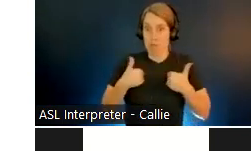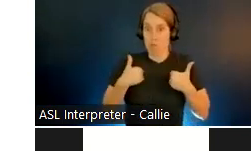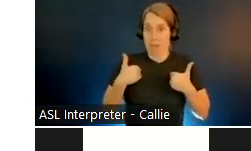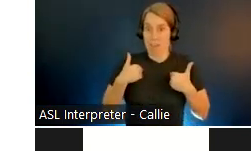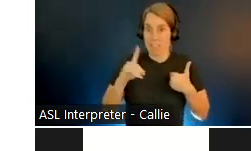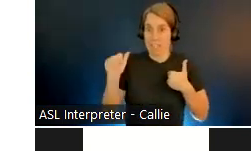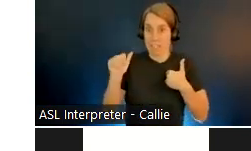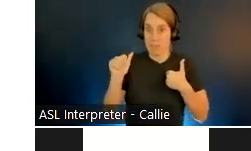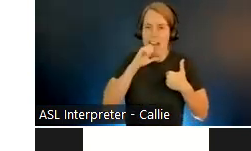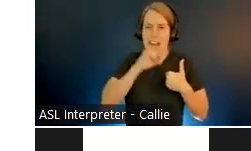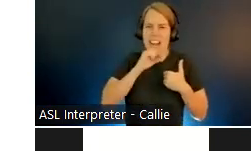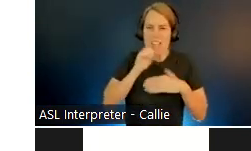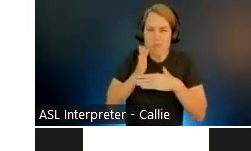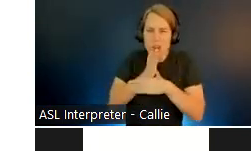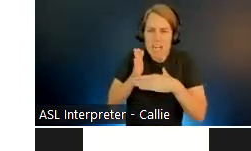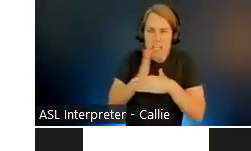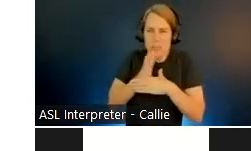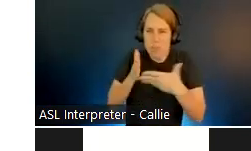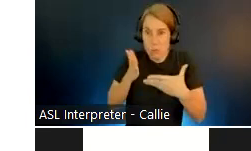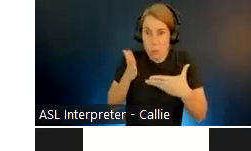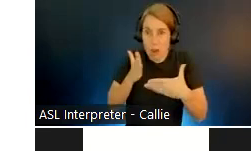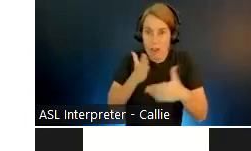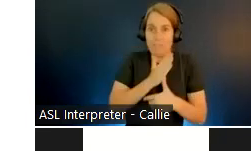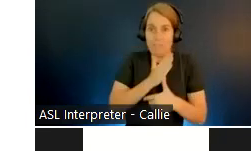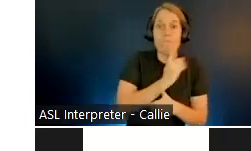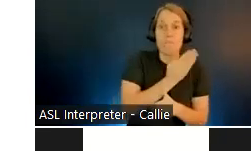And this is important because